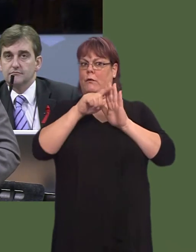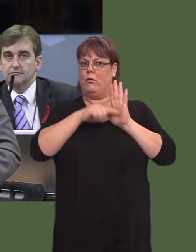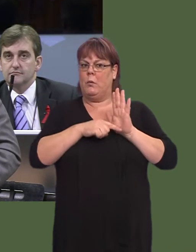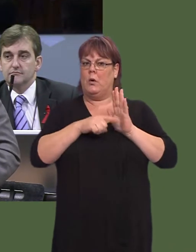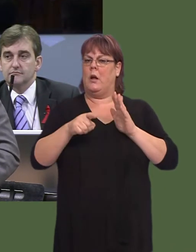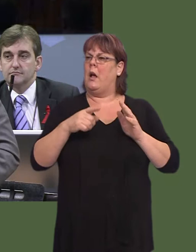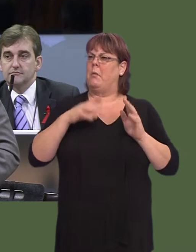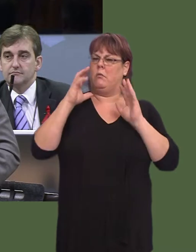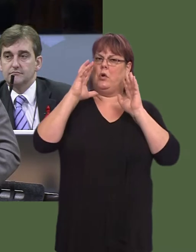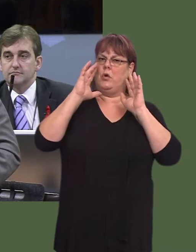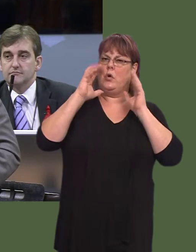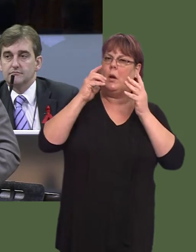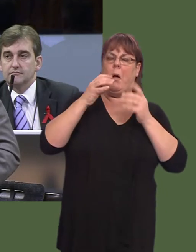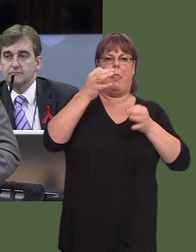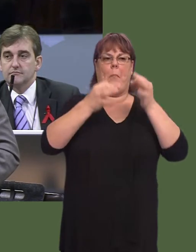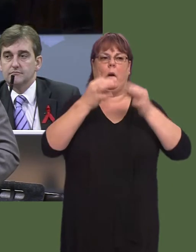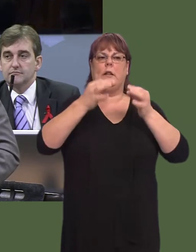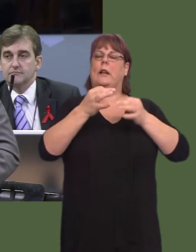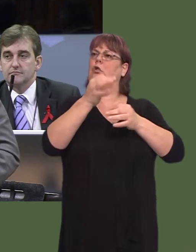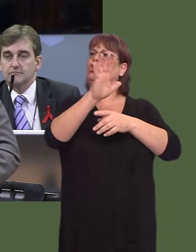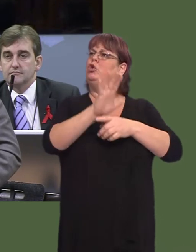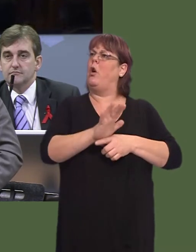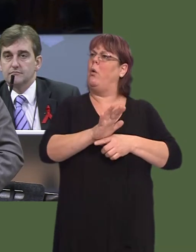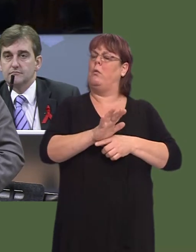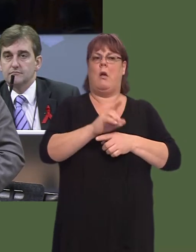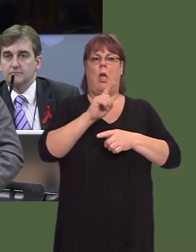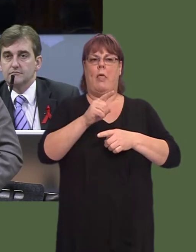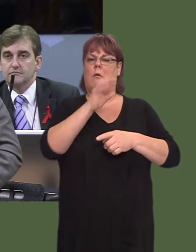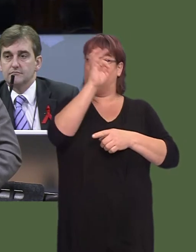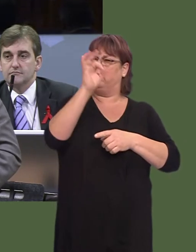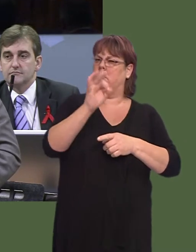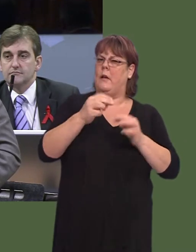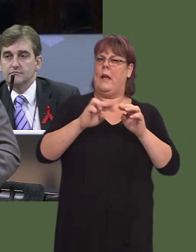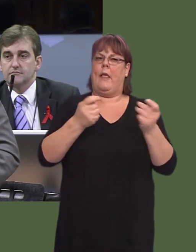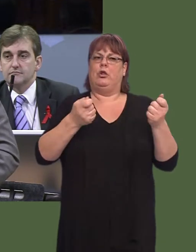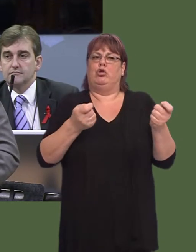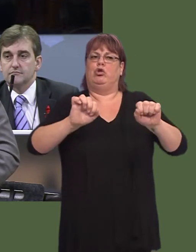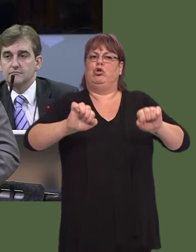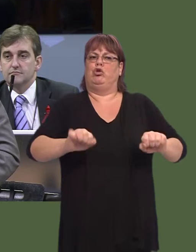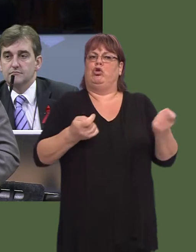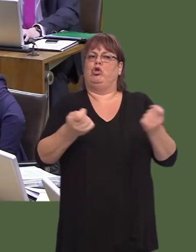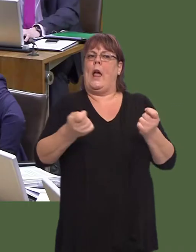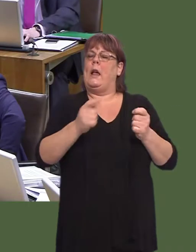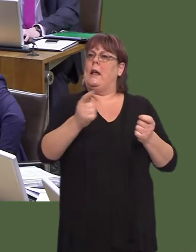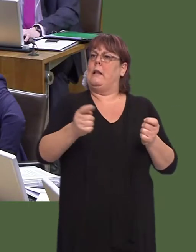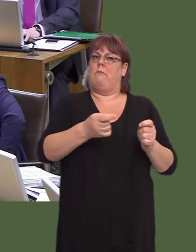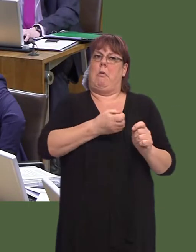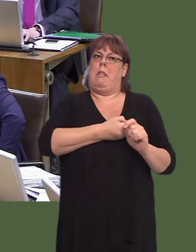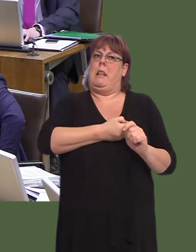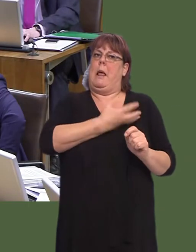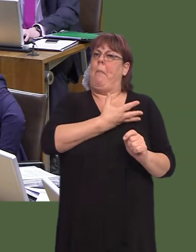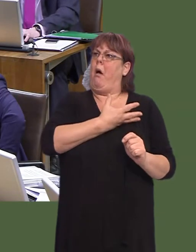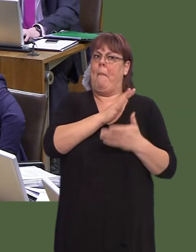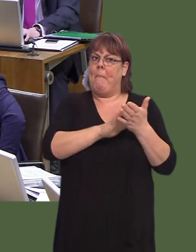slightly alarming from the Consul General's interview on the politics show that he questioned the ability of the chair, as a Labour chair, and